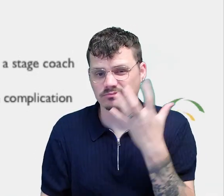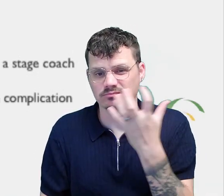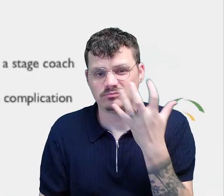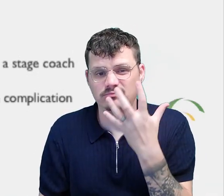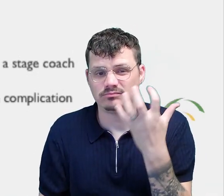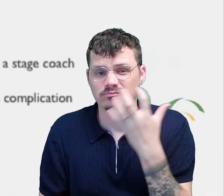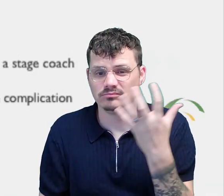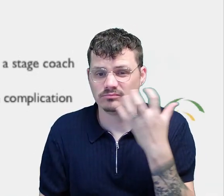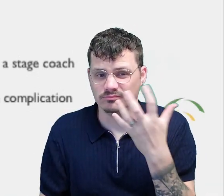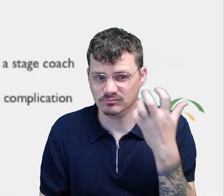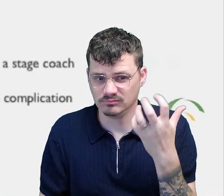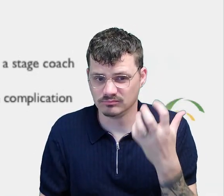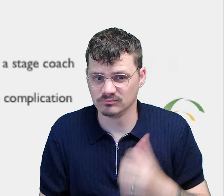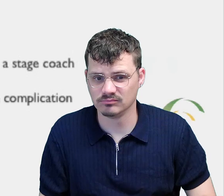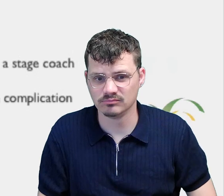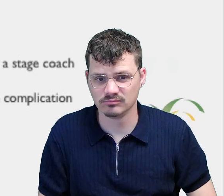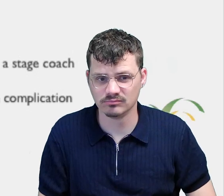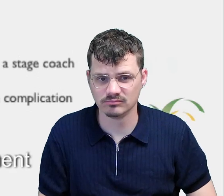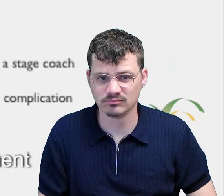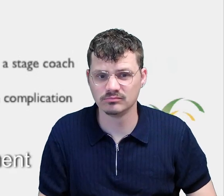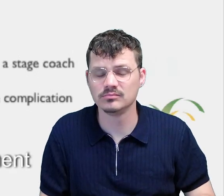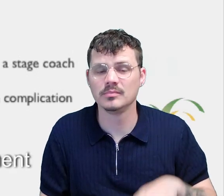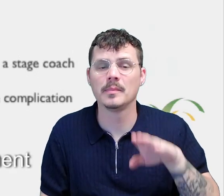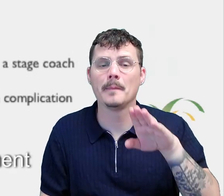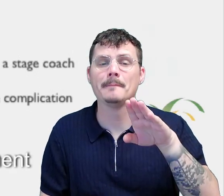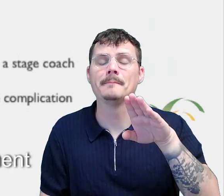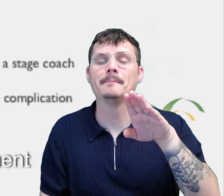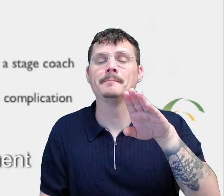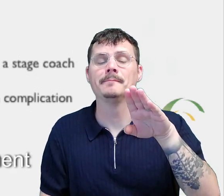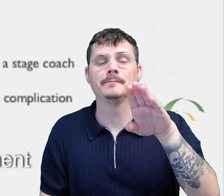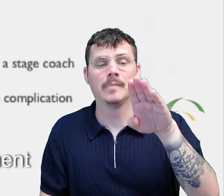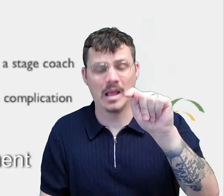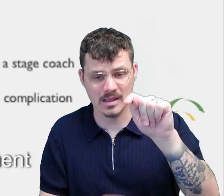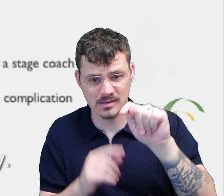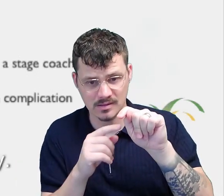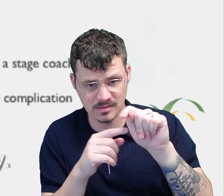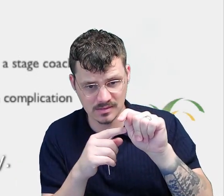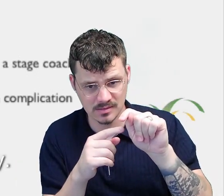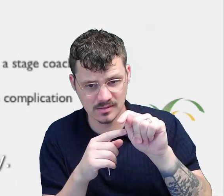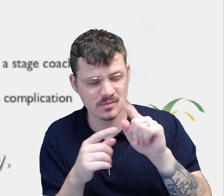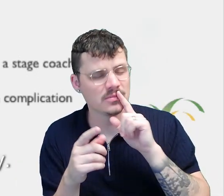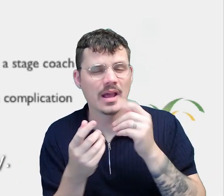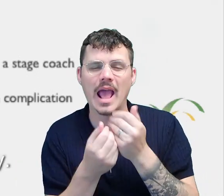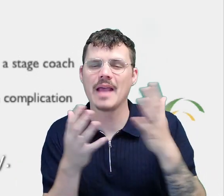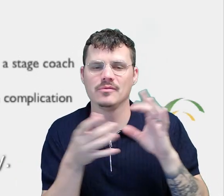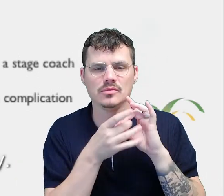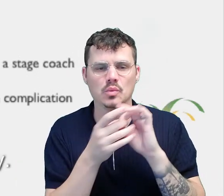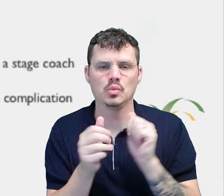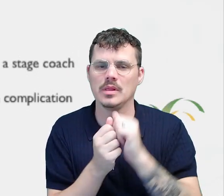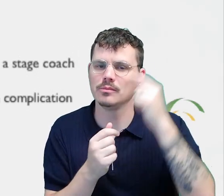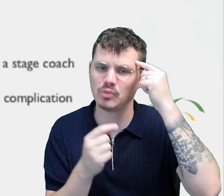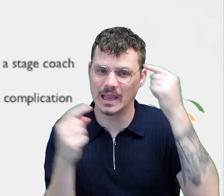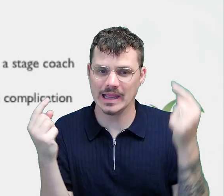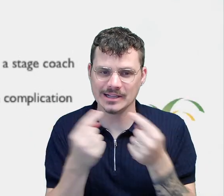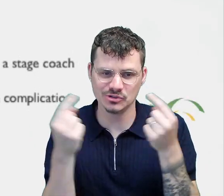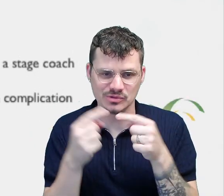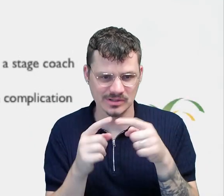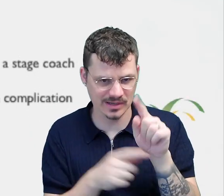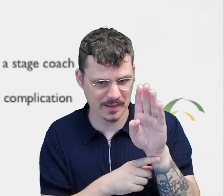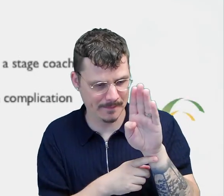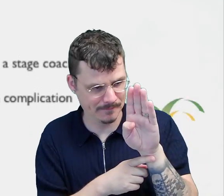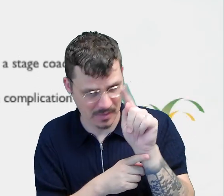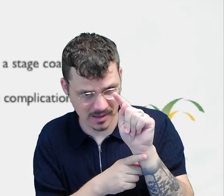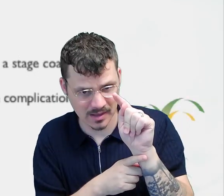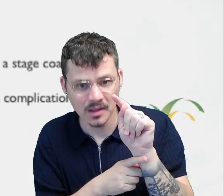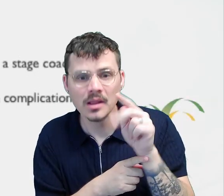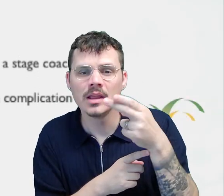grouch. But, and this is an important but, it's pertinent to everything to do with brain injury.